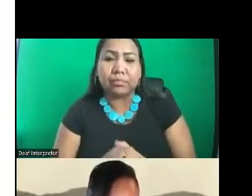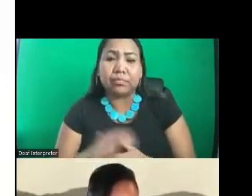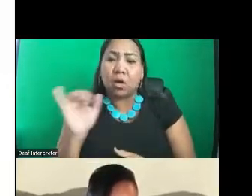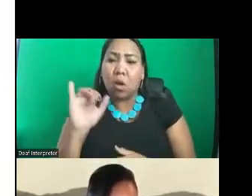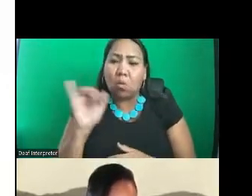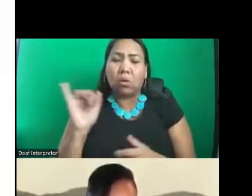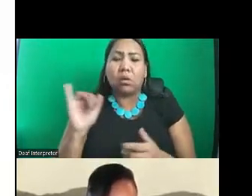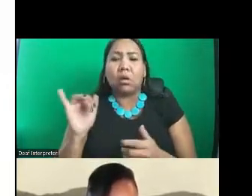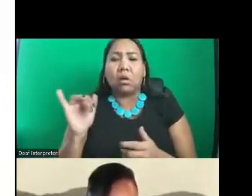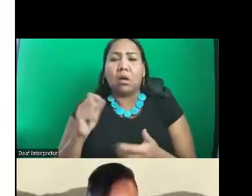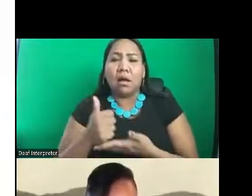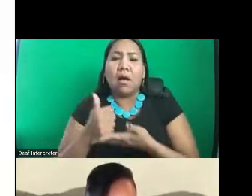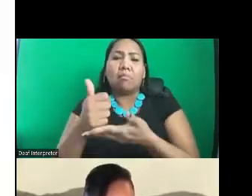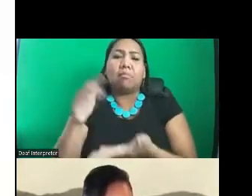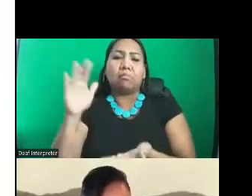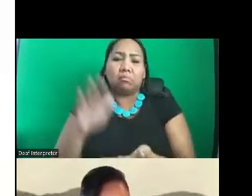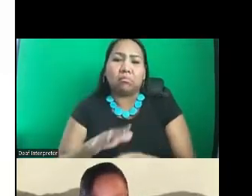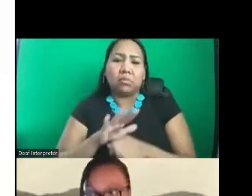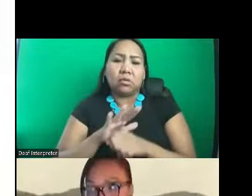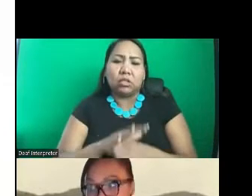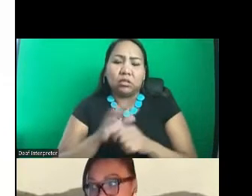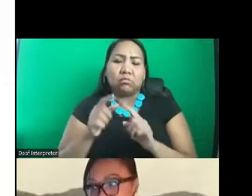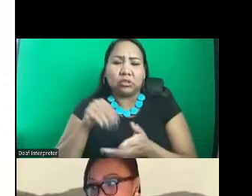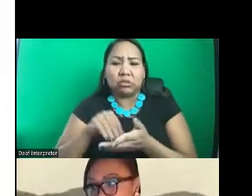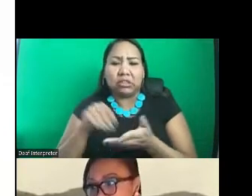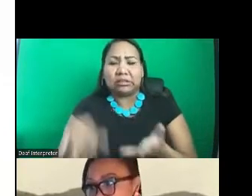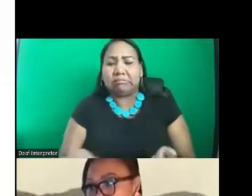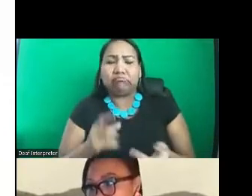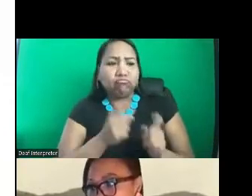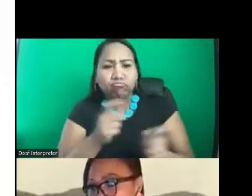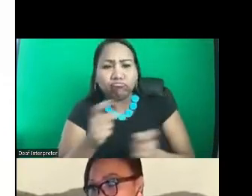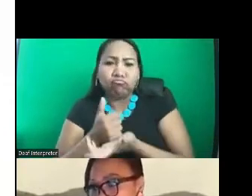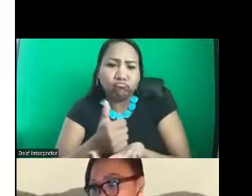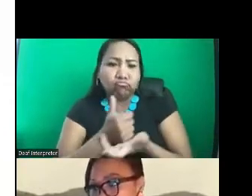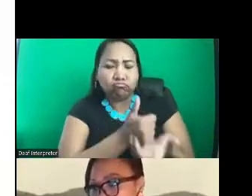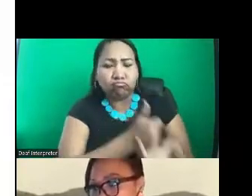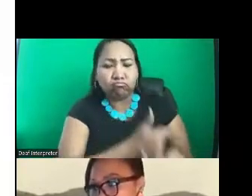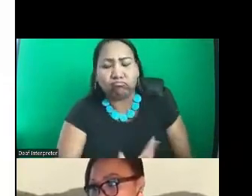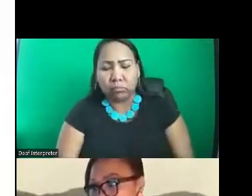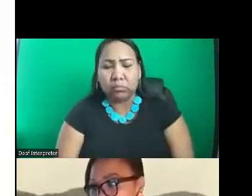stress off of students. And the next slide is the